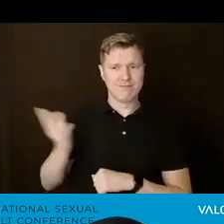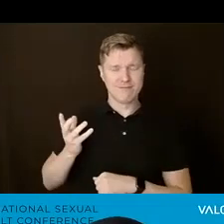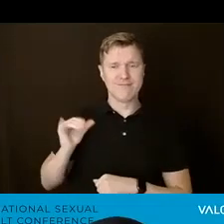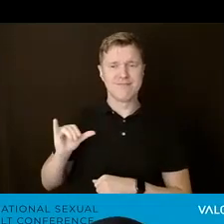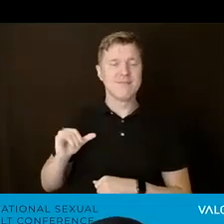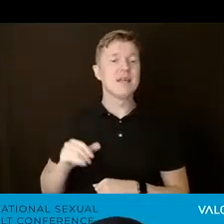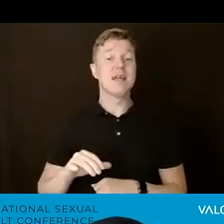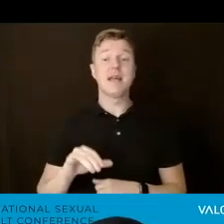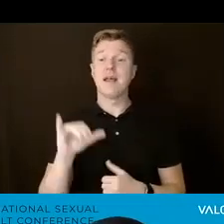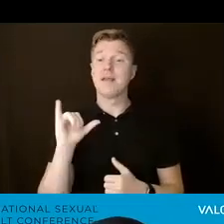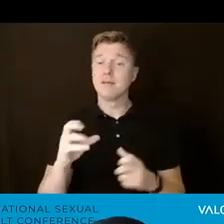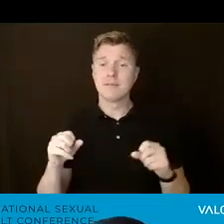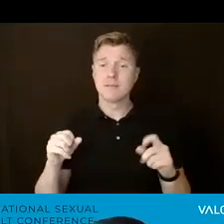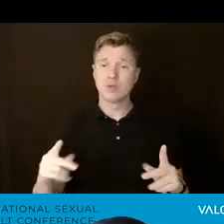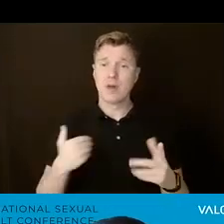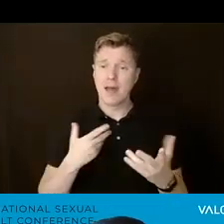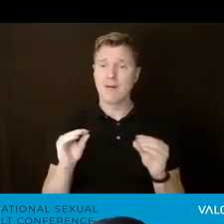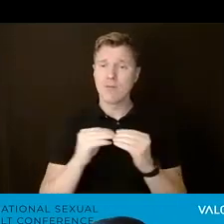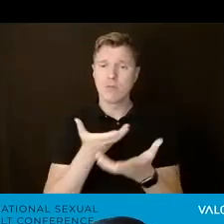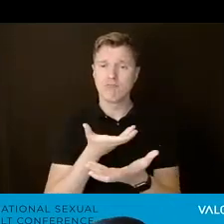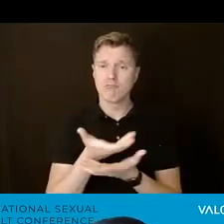but it's just a way to have some interaction.